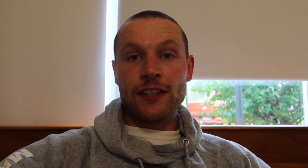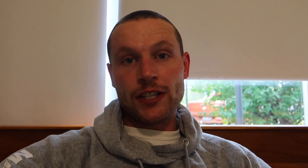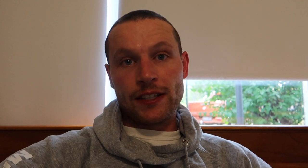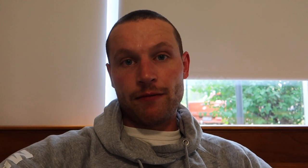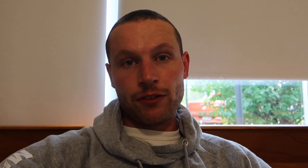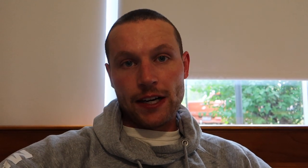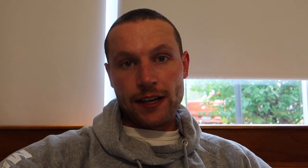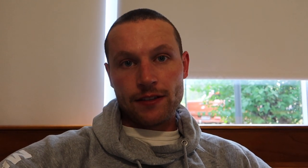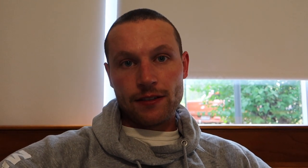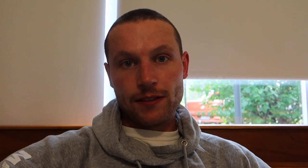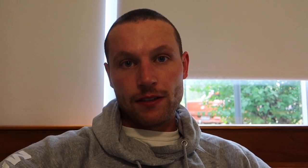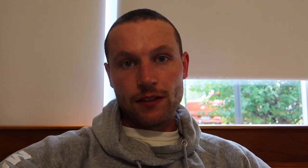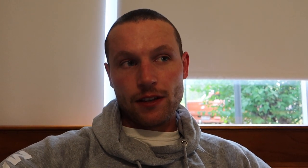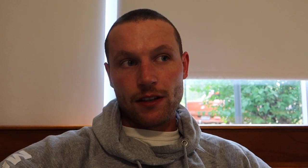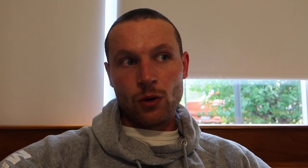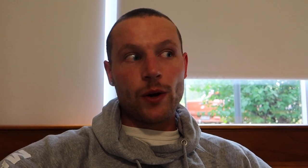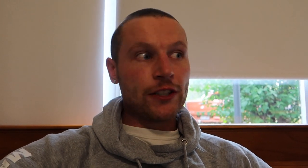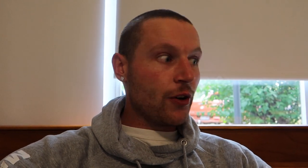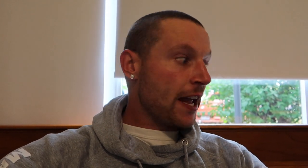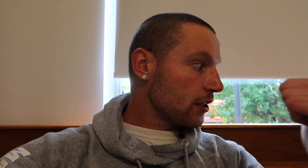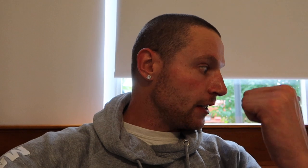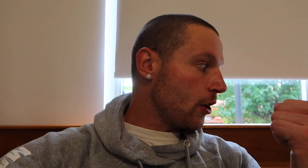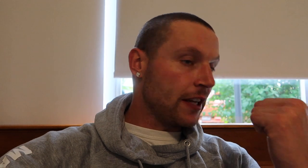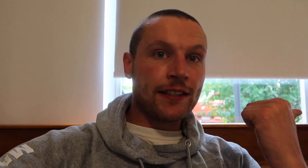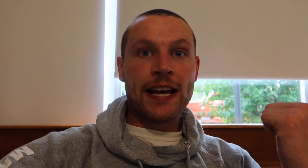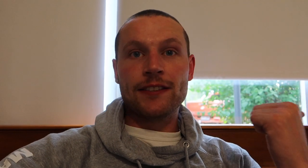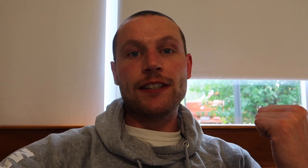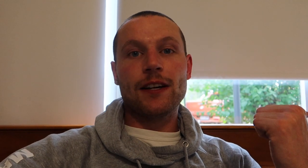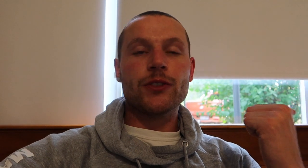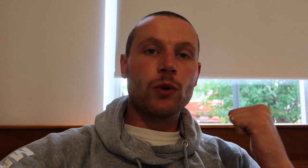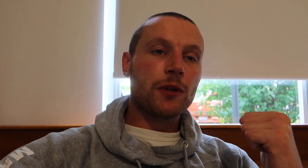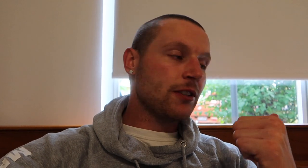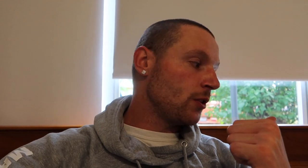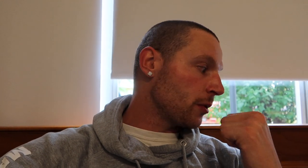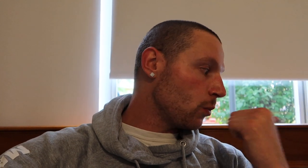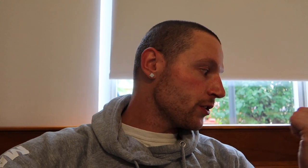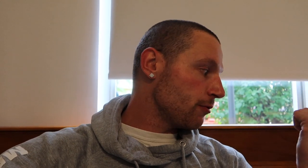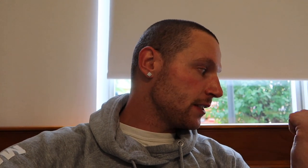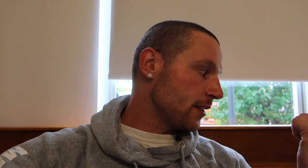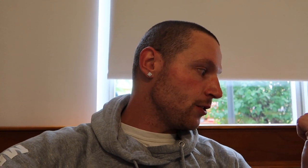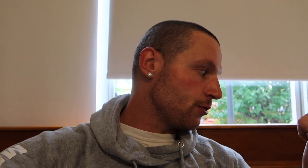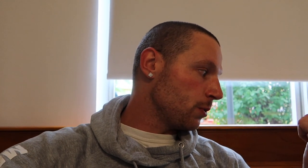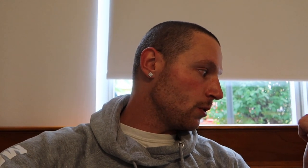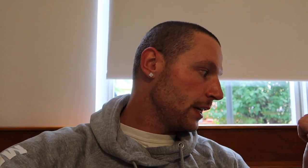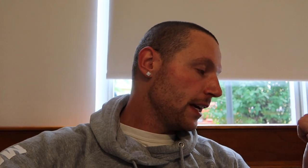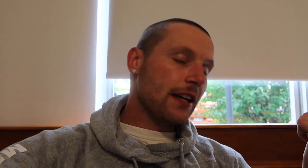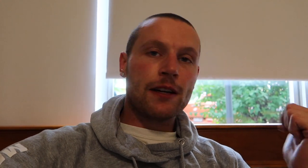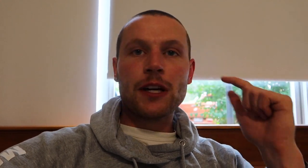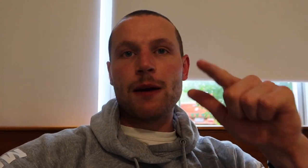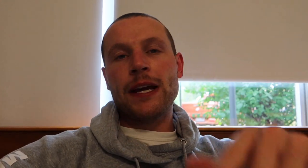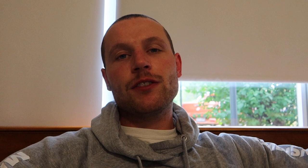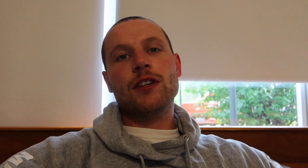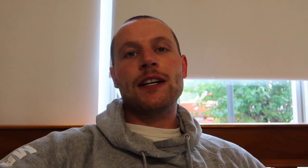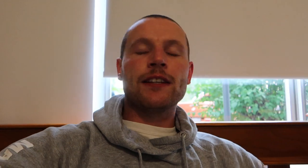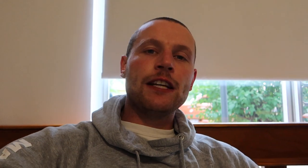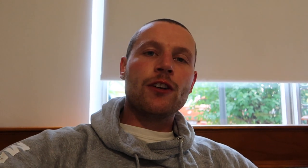Auckland is getting shut down for 3 days, although I don't actually know the exact details. So what I'm going to do, I'm going to watch the rest of this news report, then I'm going to